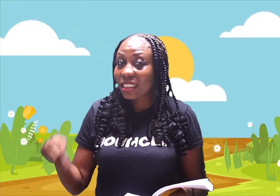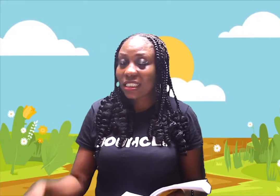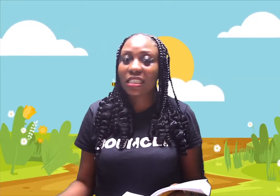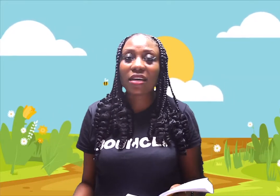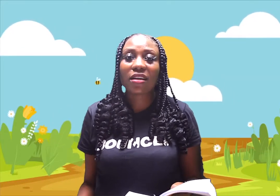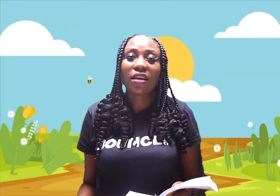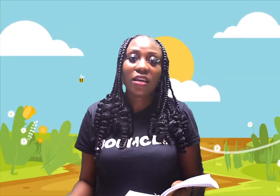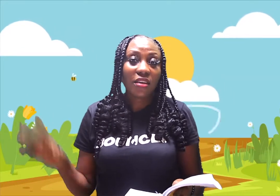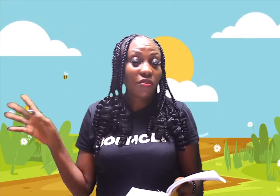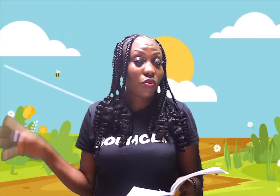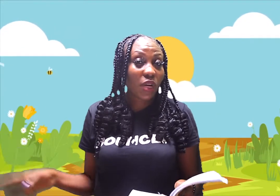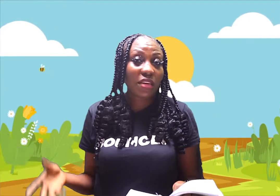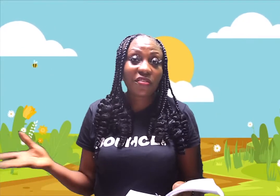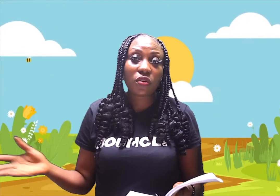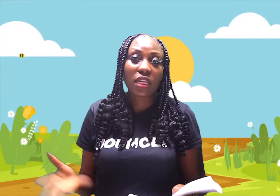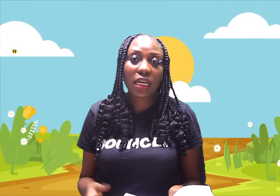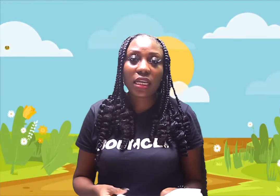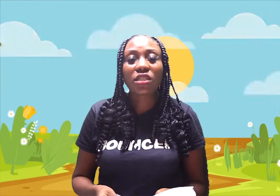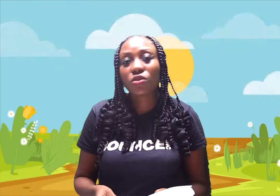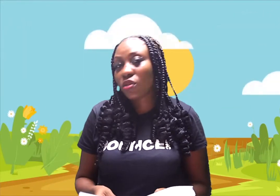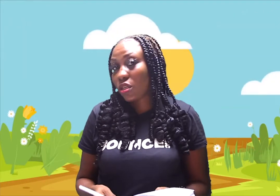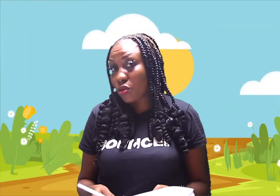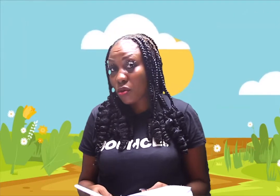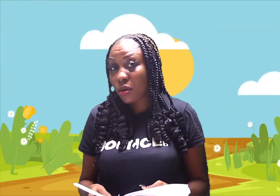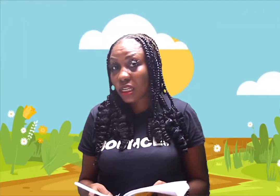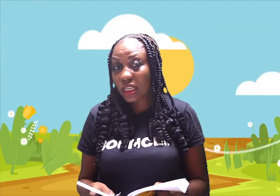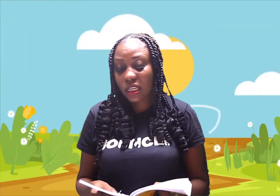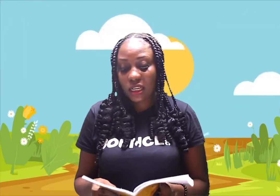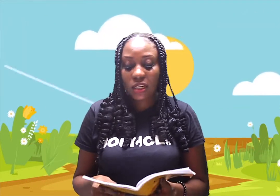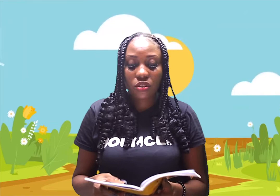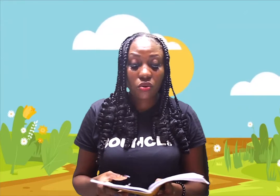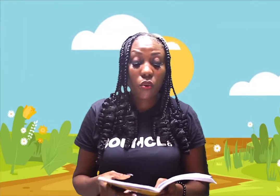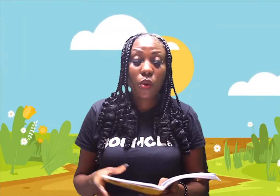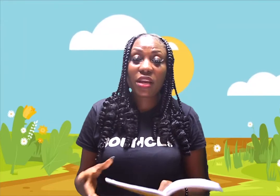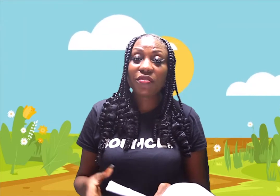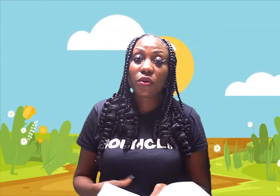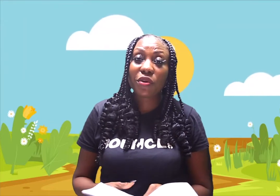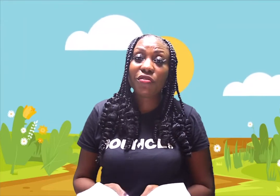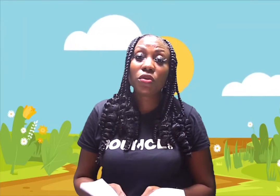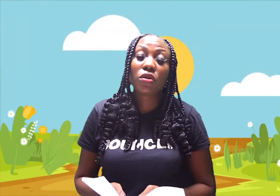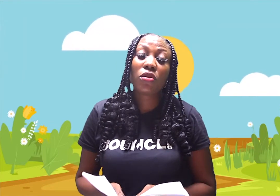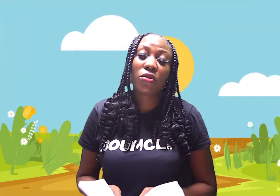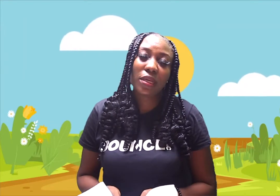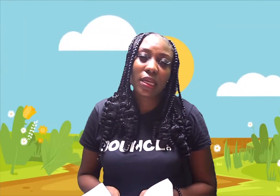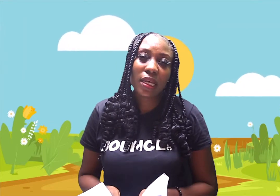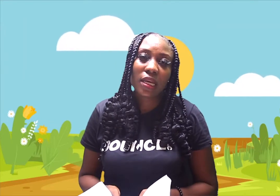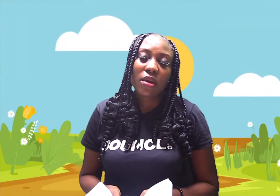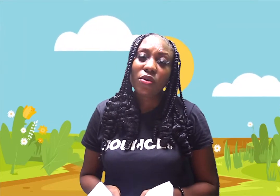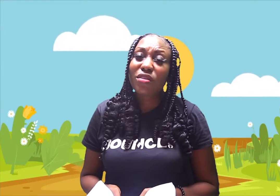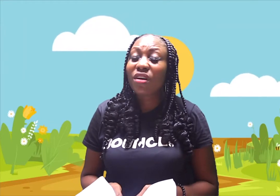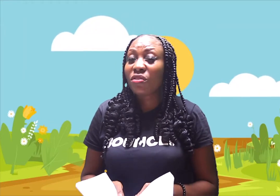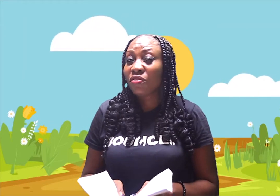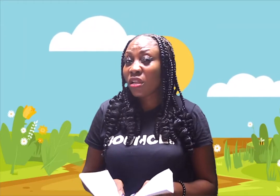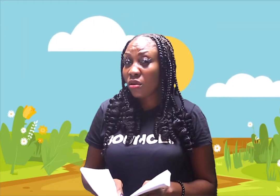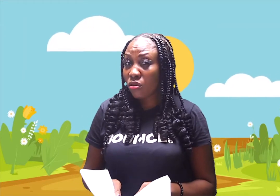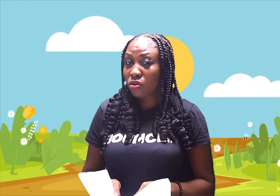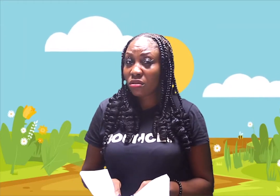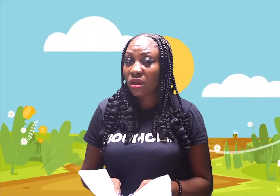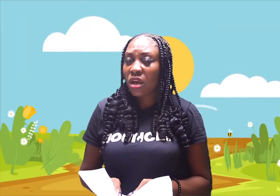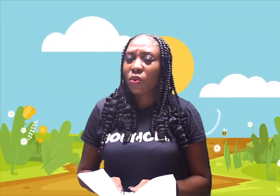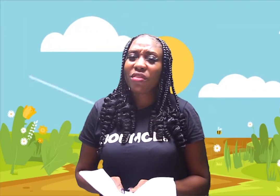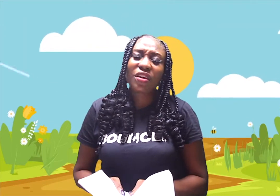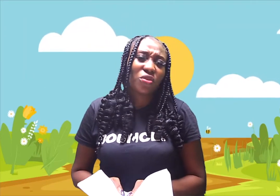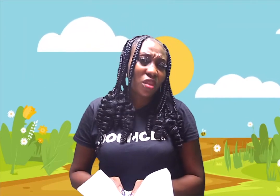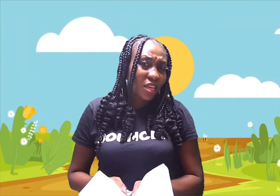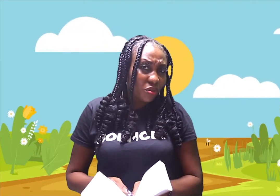God has seen her, even when it felt like she was a nobody. So whenever we feel lonely, whenever you feel